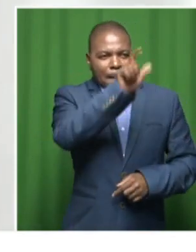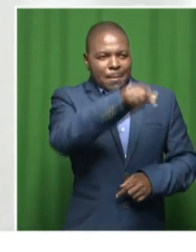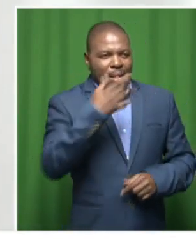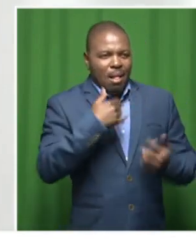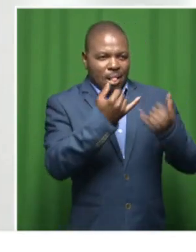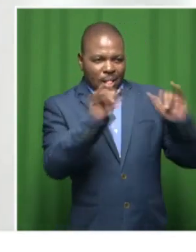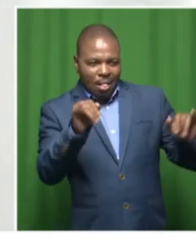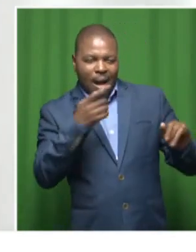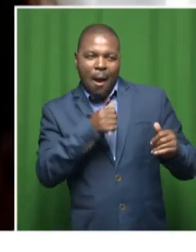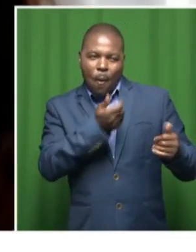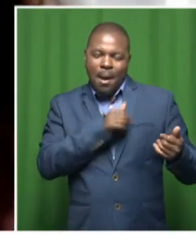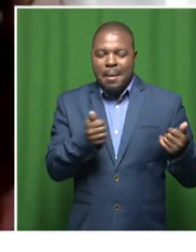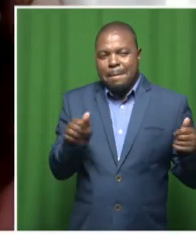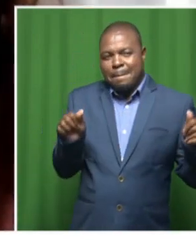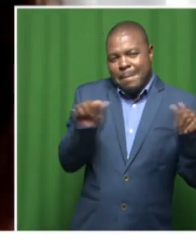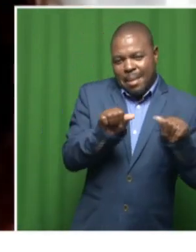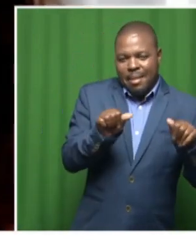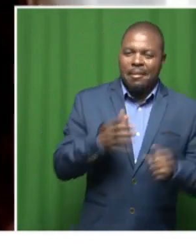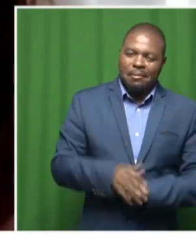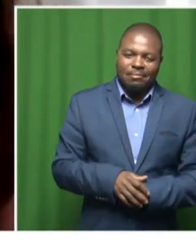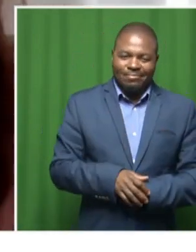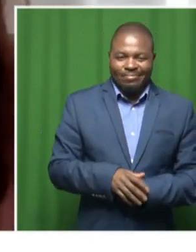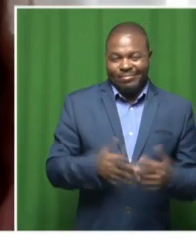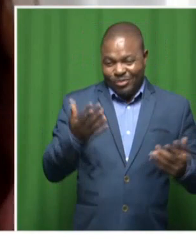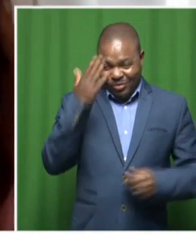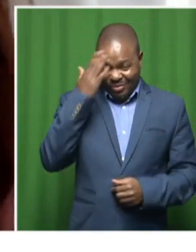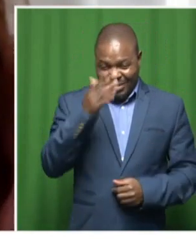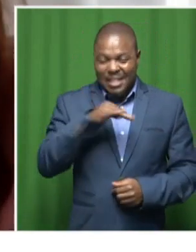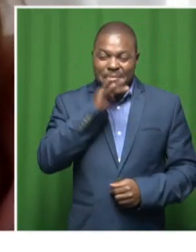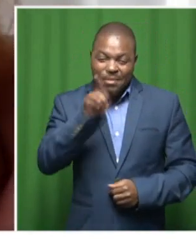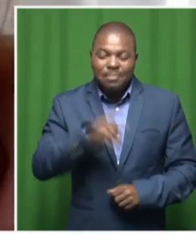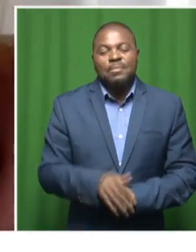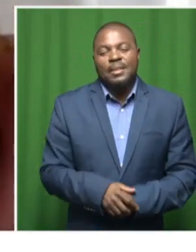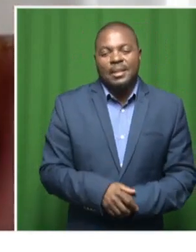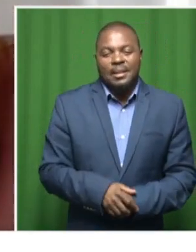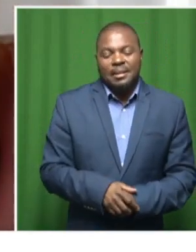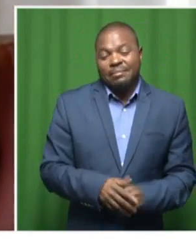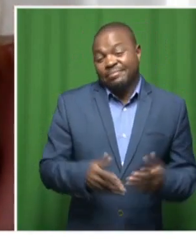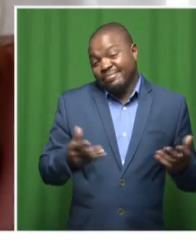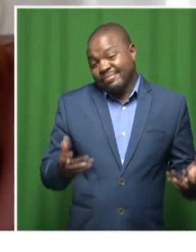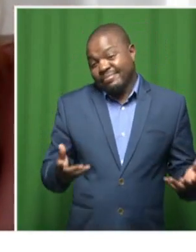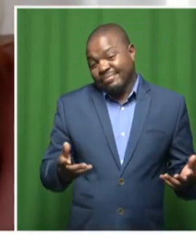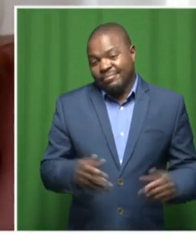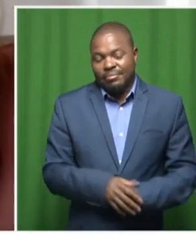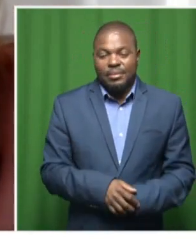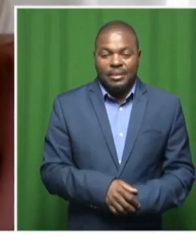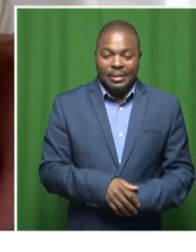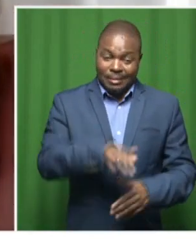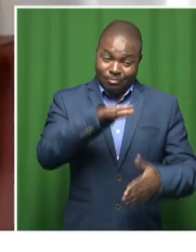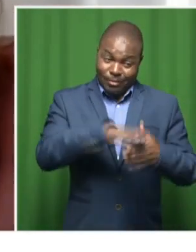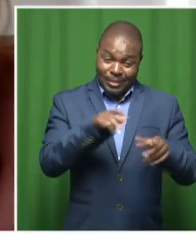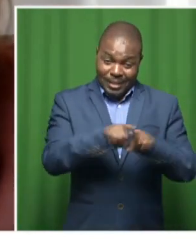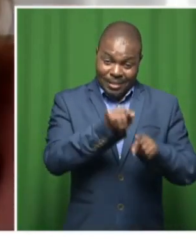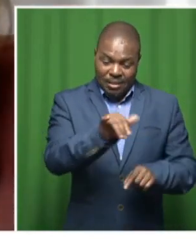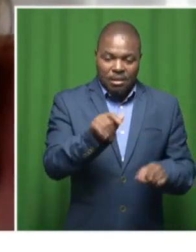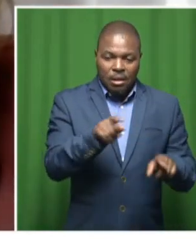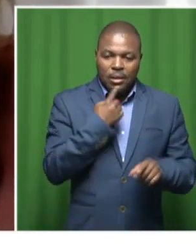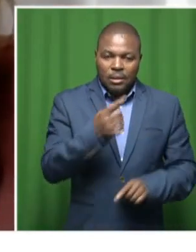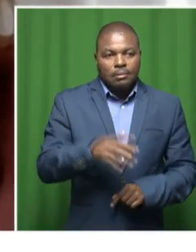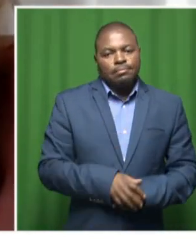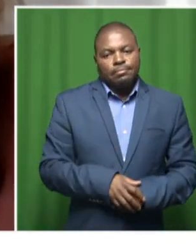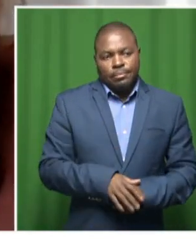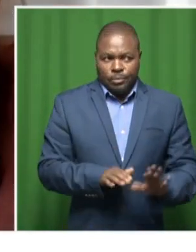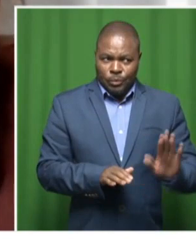for, X, Y, and Z reason, or to cure their depression, you know what I'm talking about. So, those are the reasons we're like, hey, wait, hold